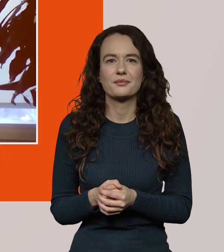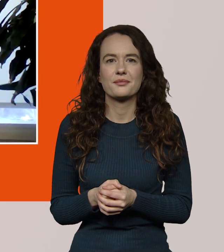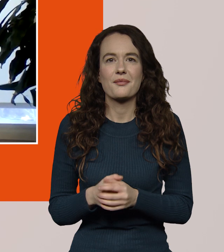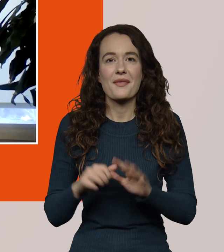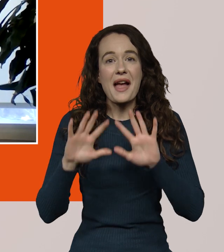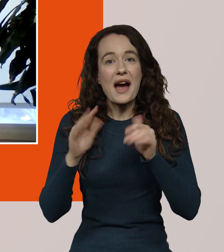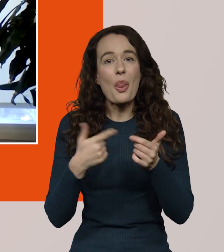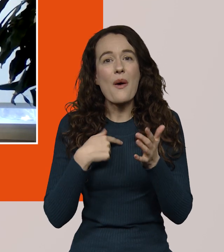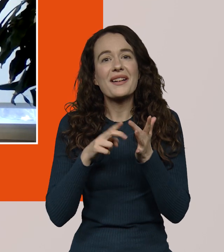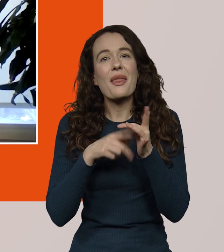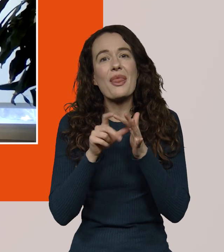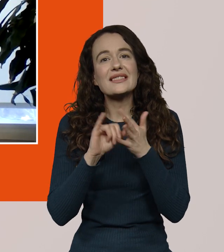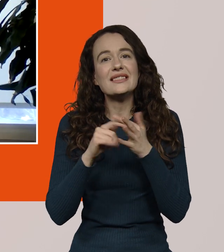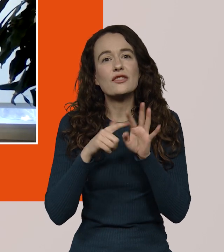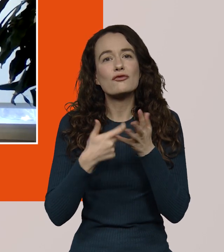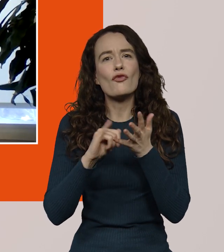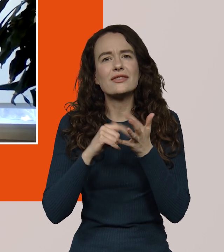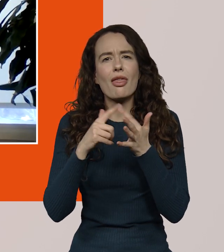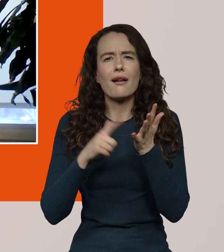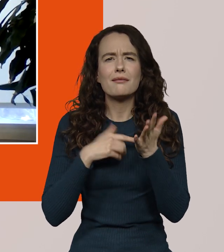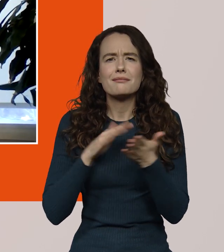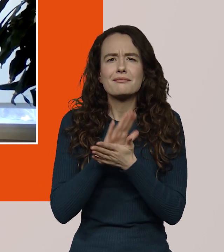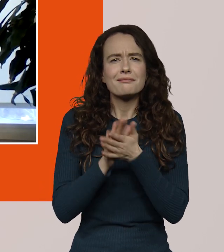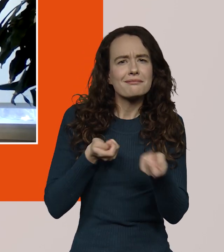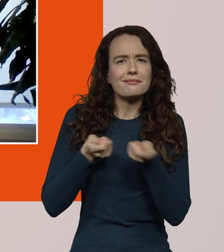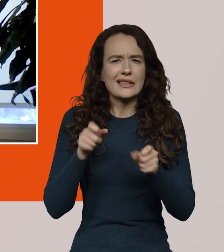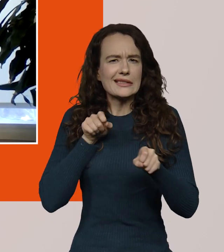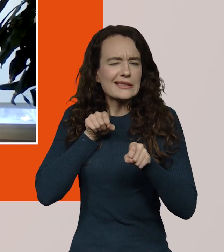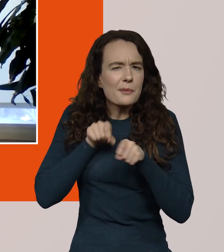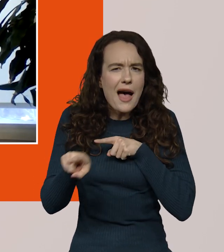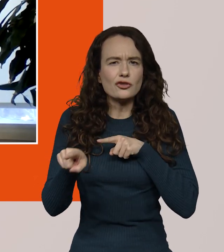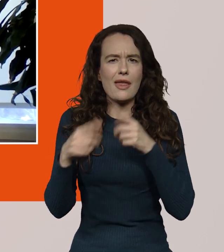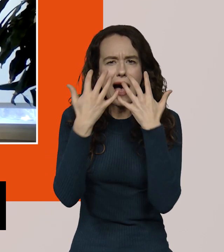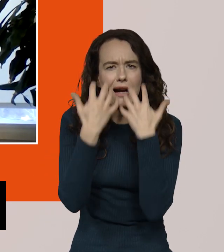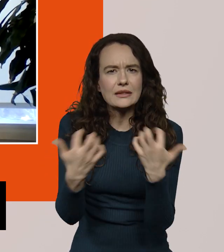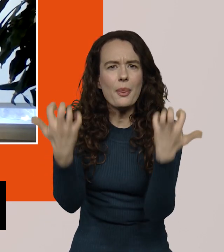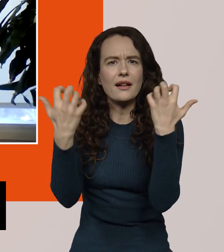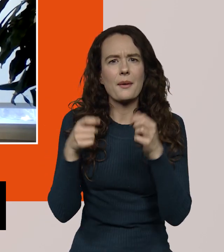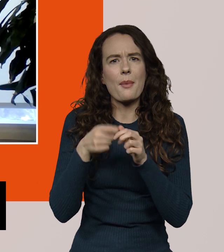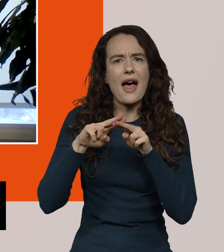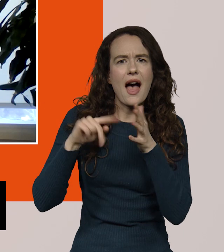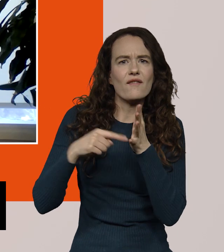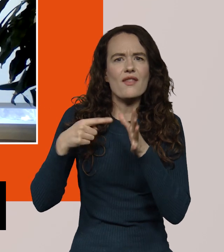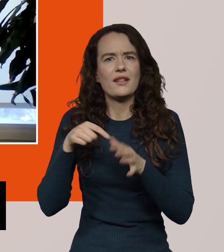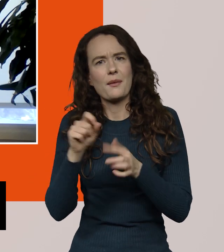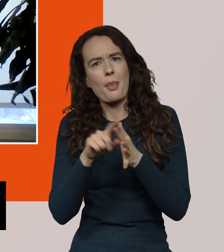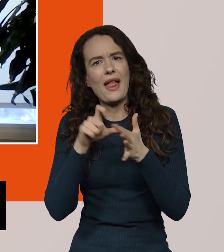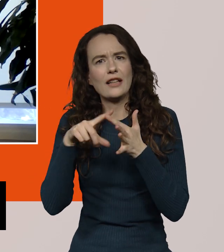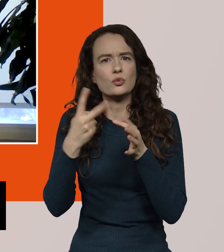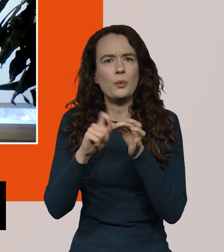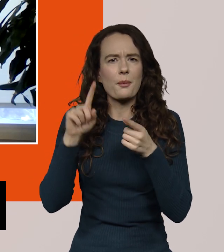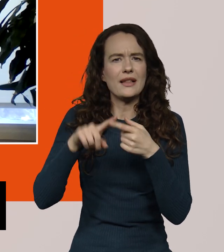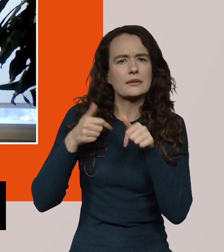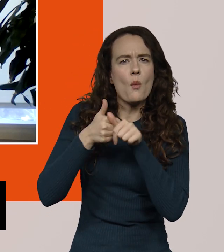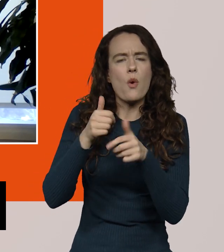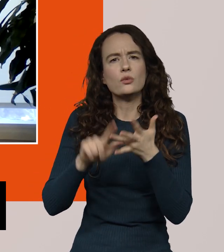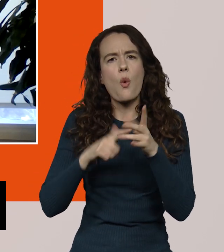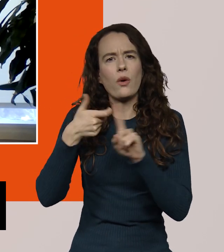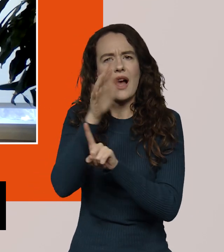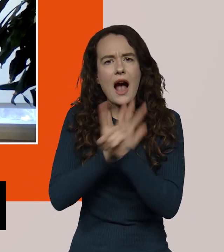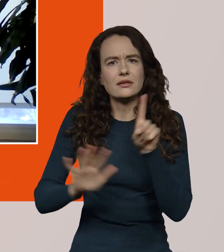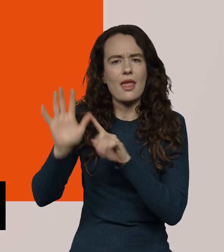Hello, I'm Lindsey Russell, and I am delighted to be hosting this very special assembly for BAFTA and Place to Be, supported by Oak